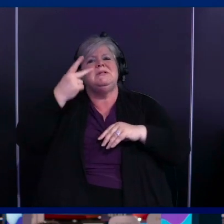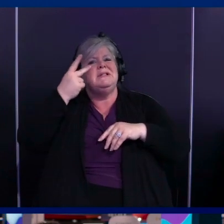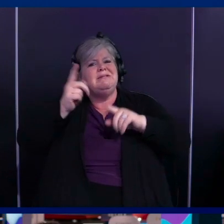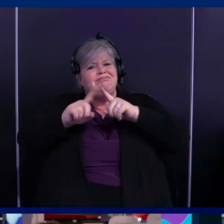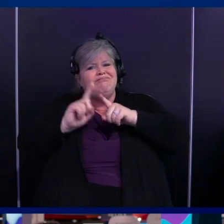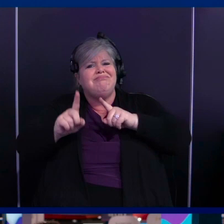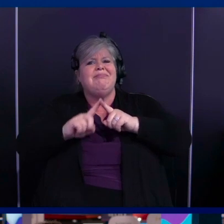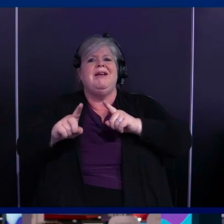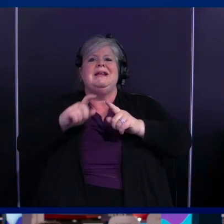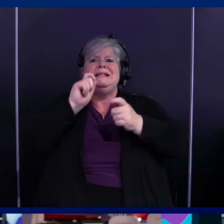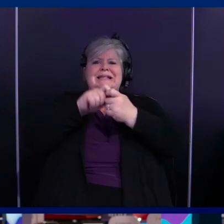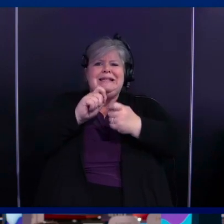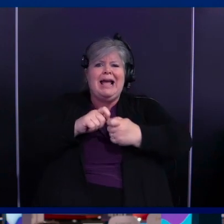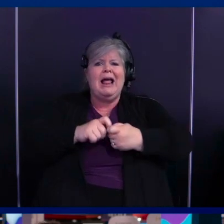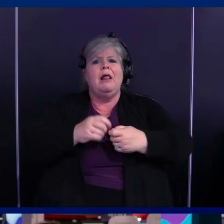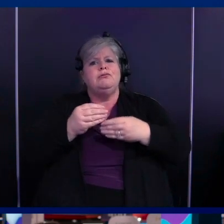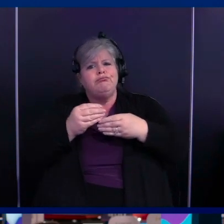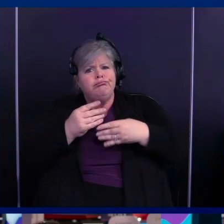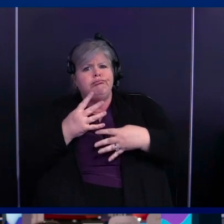of what's going on here,